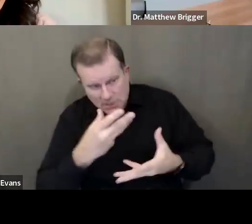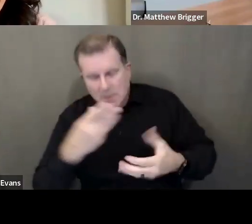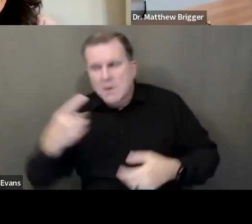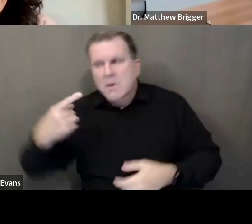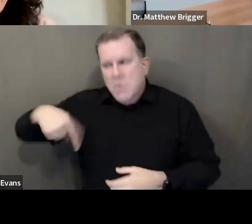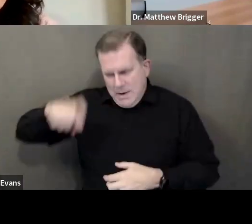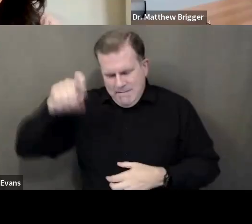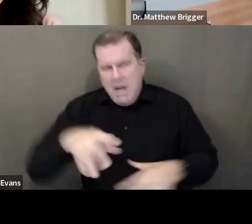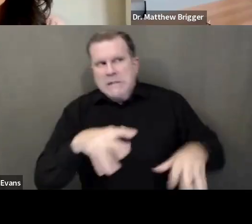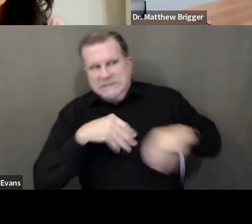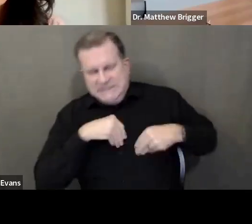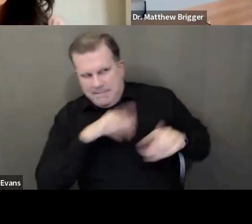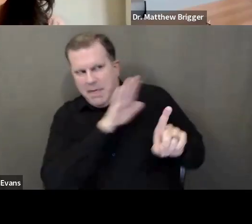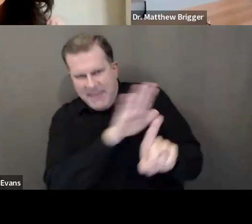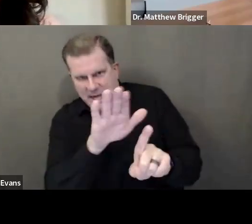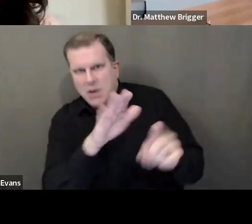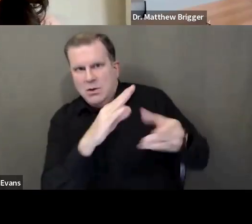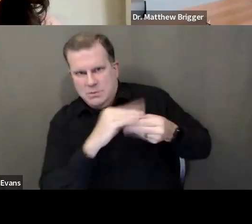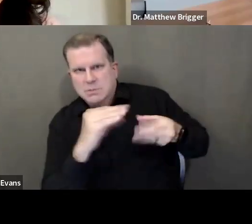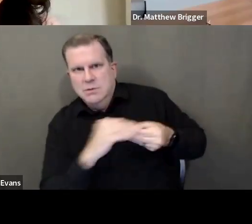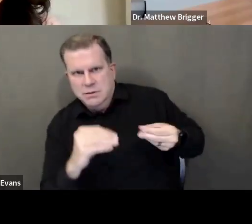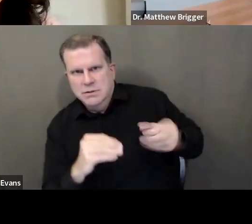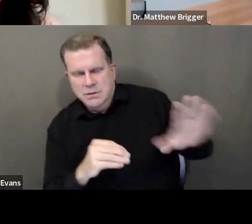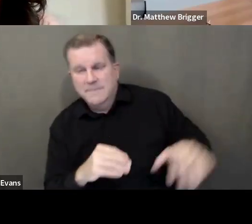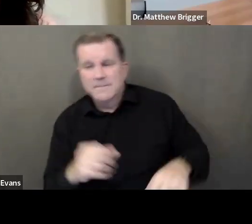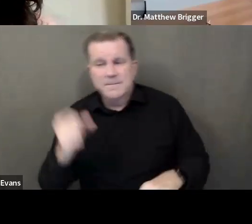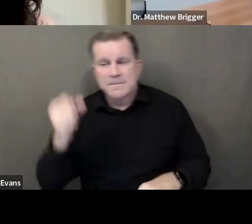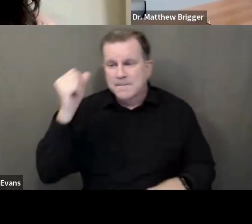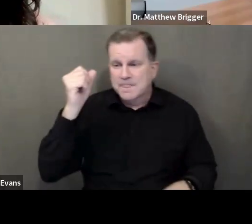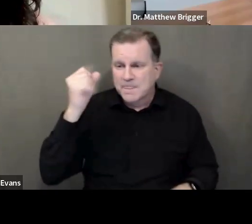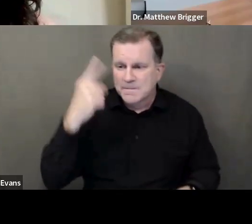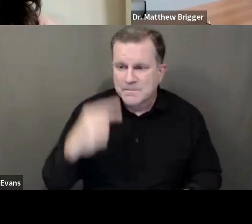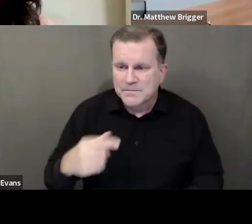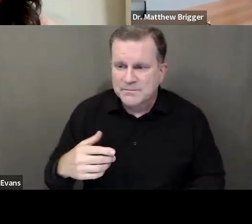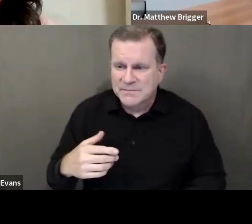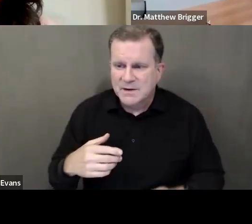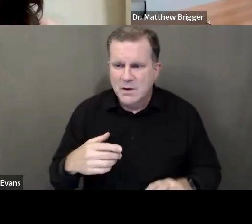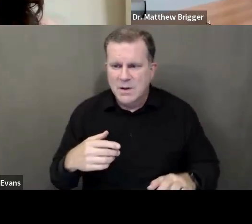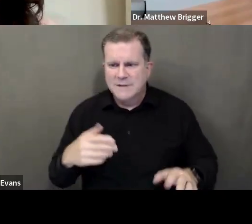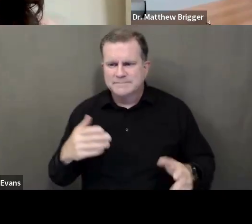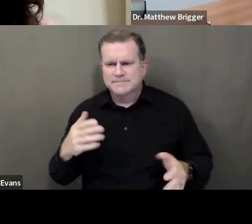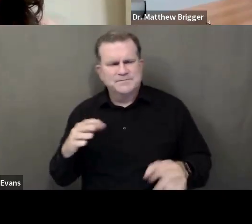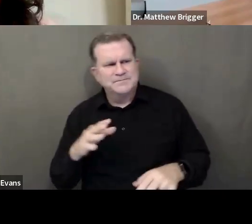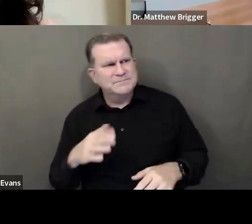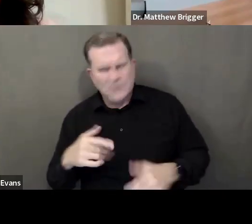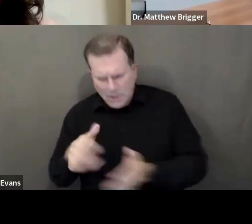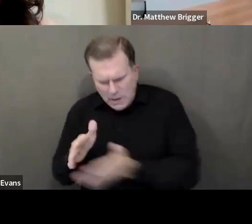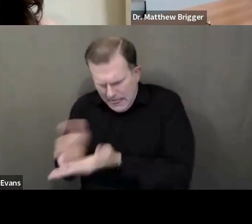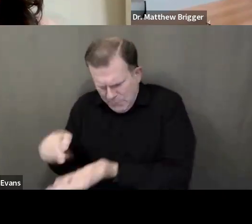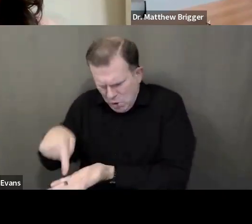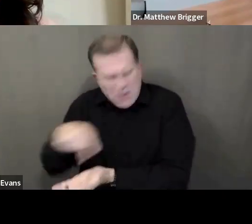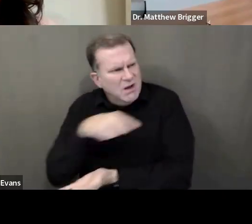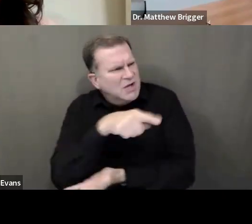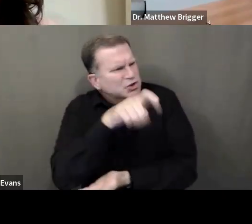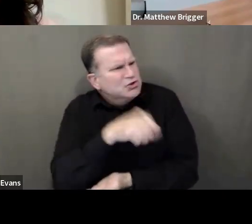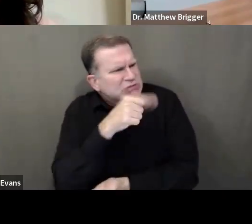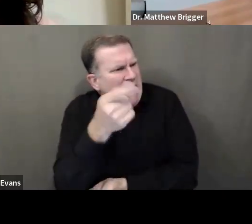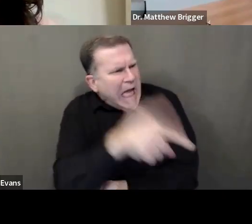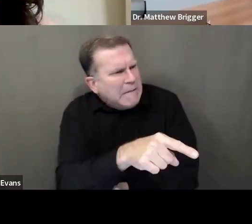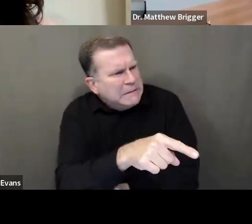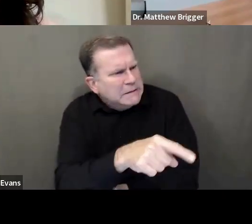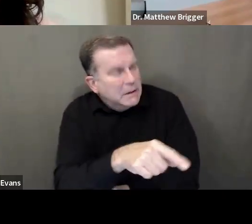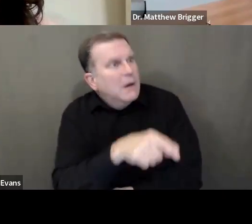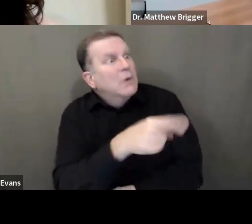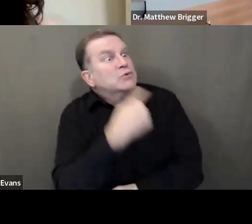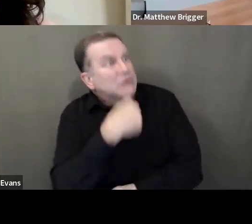Yeah. realize that it's like, my books might say that you shouldn't be experiencing what you're experiencing, but I know you're experiencing what